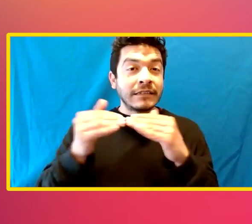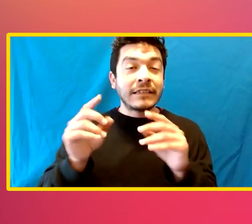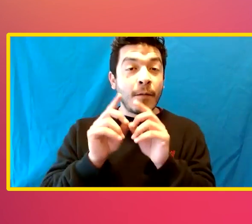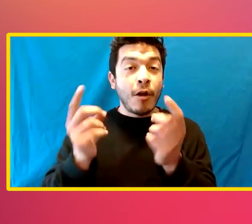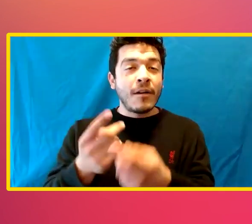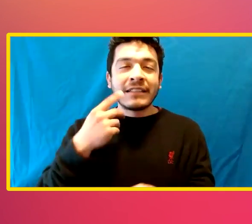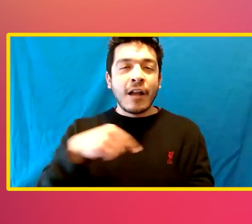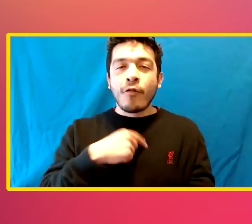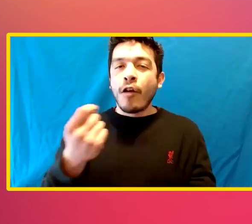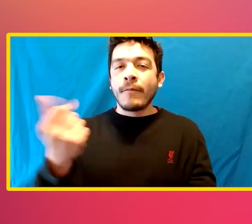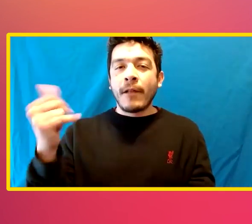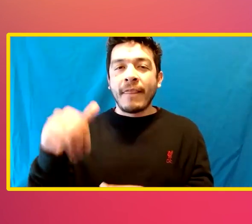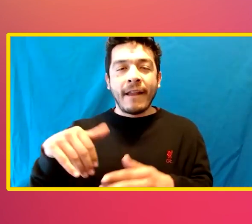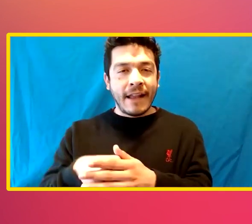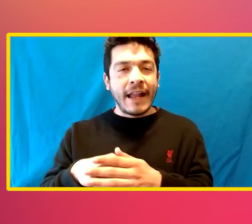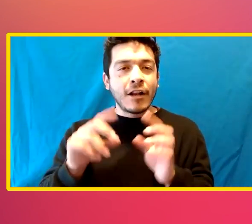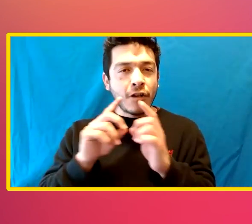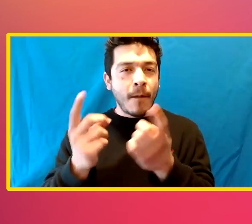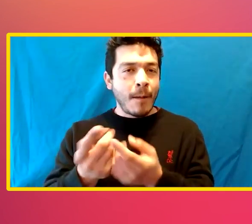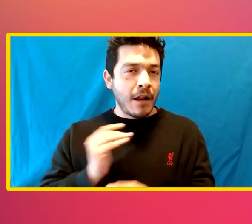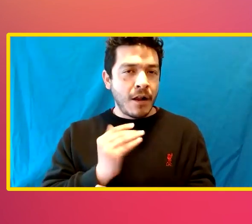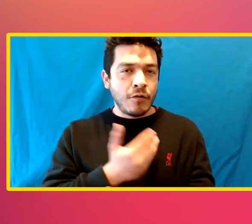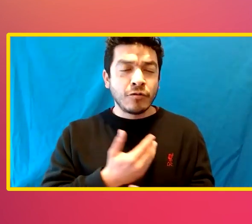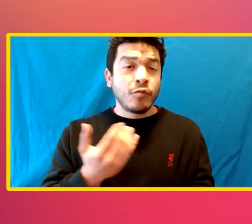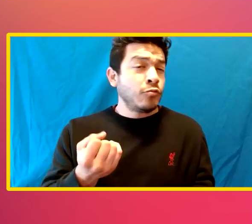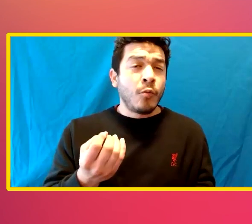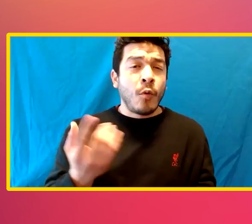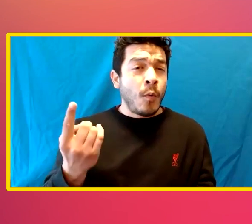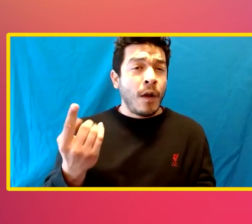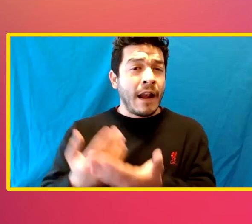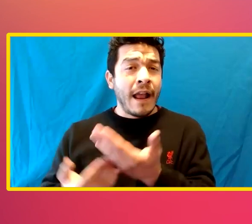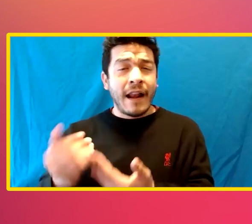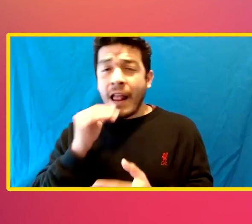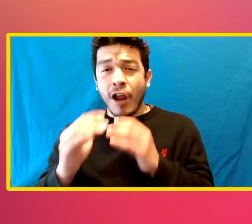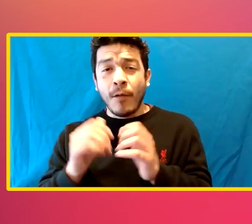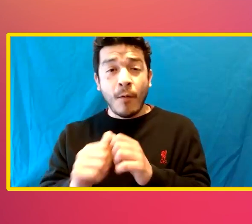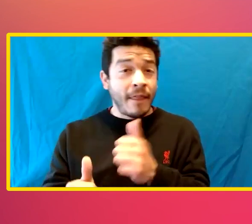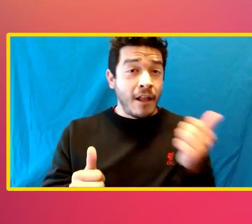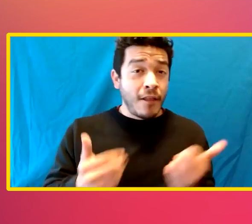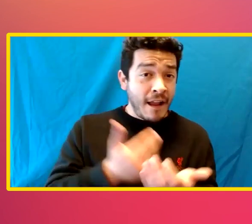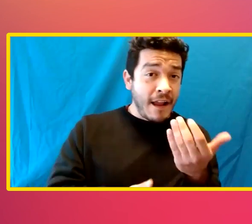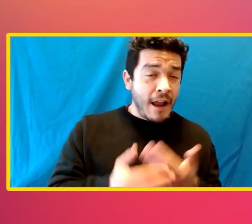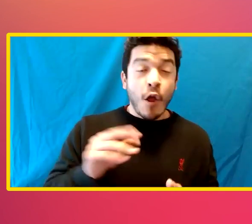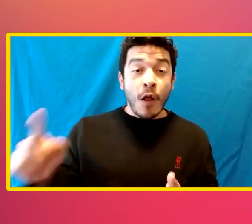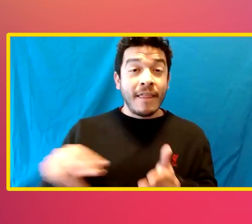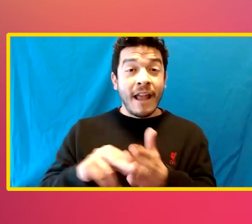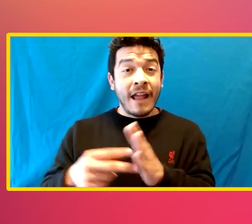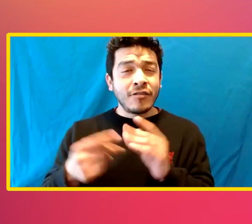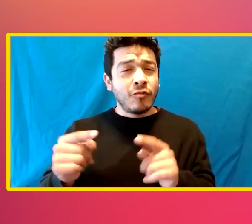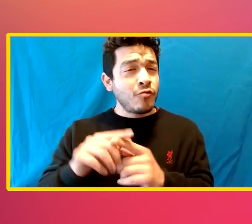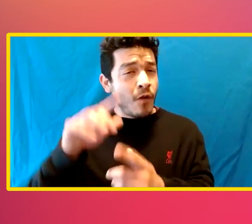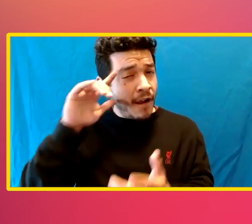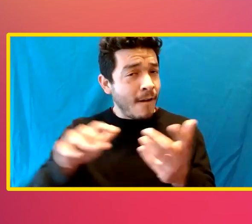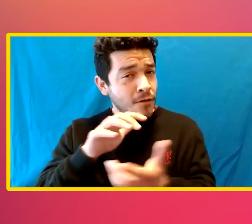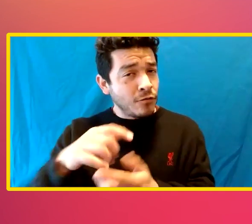rid of all that within the Justice Department, right? So is it one hand not communicating with the other, or are they intentionally trying to confuse us